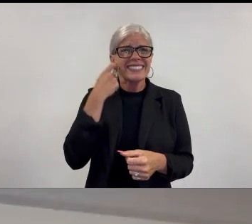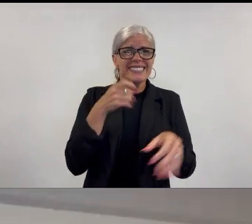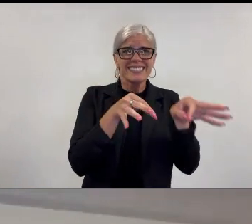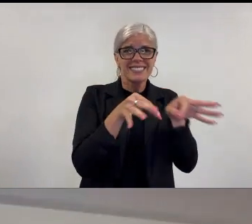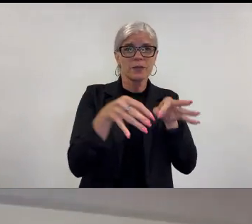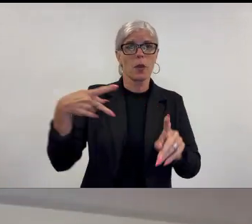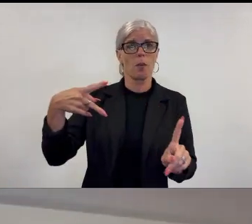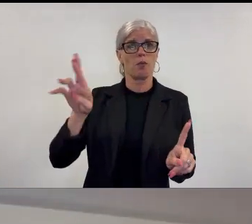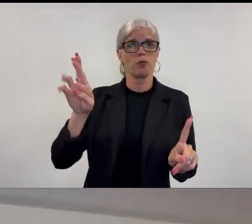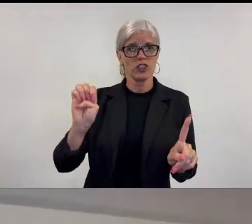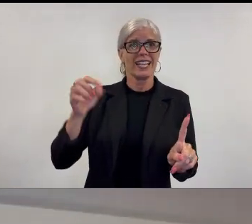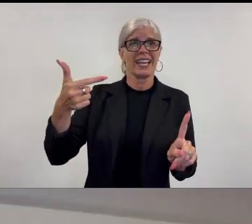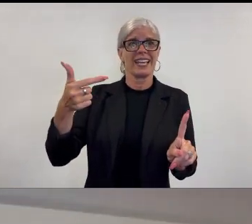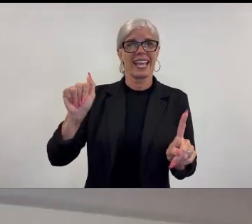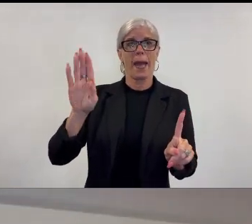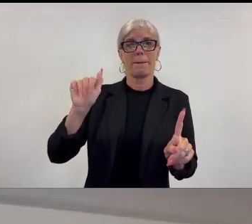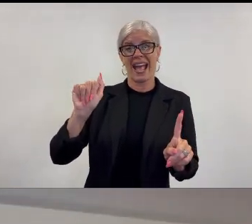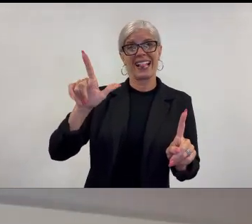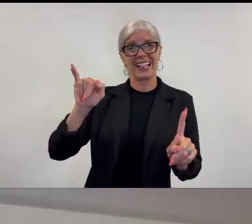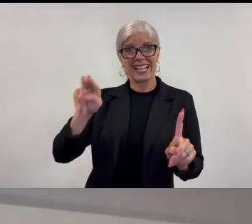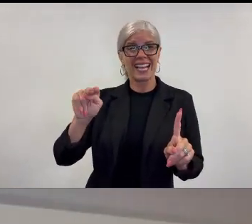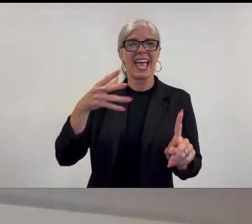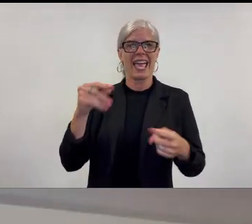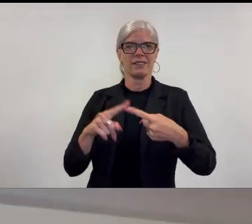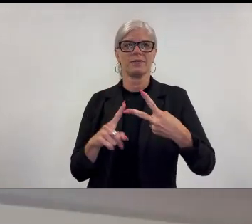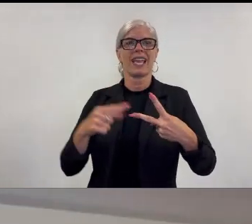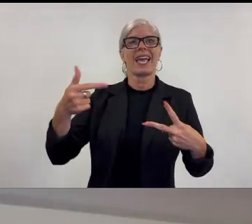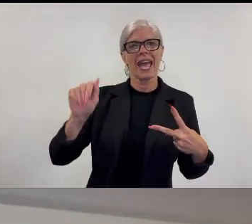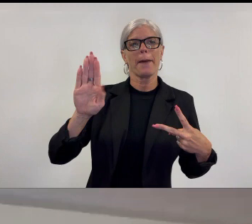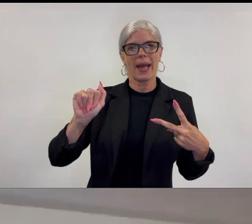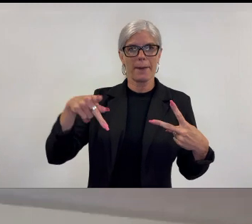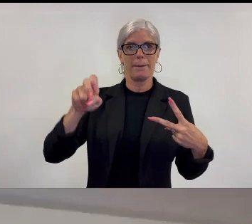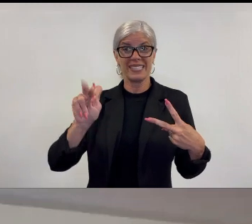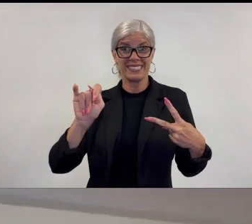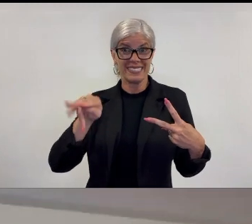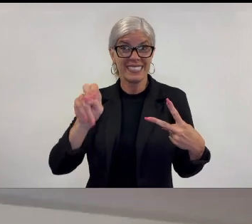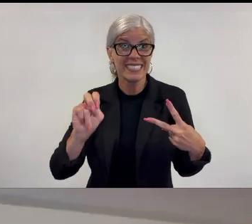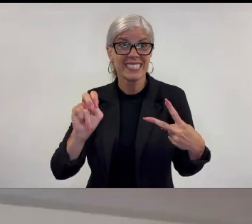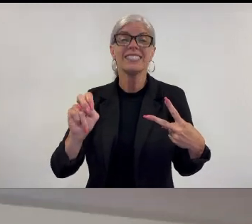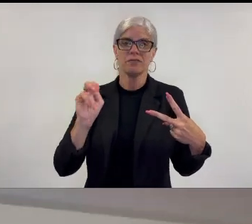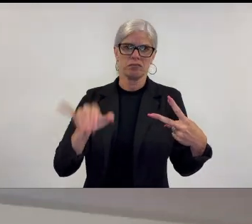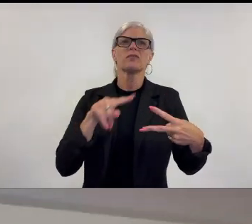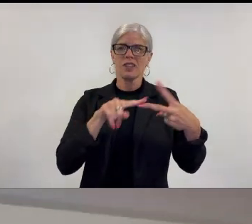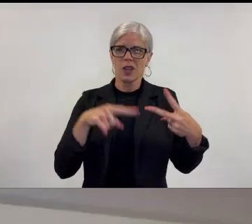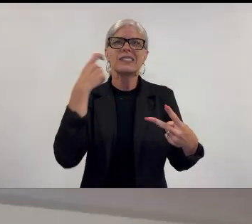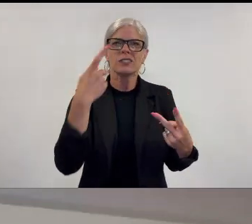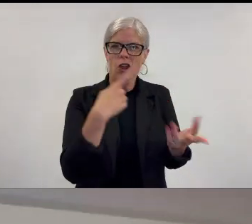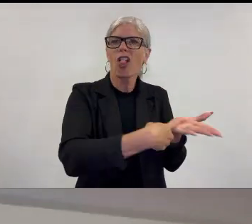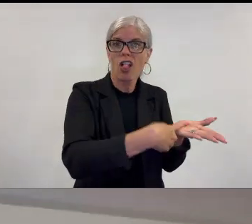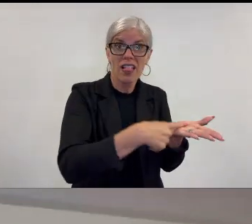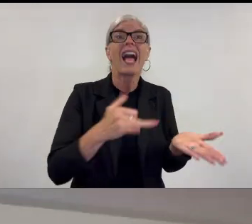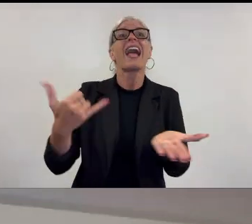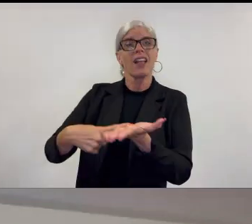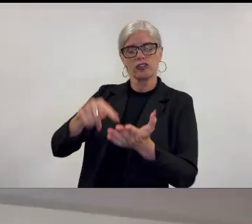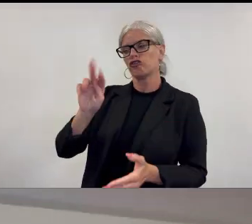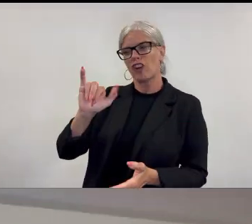pain. Again, not at necessarily the same dosage as the antidepressant indication, at